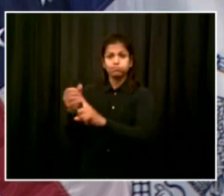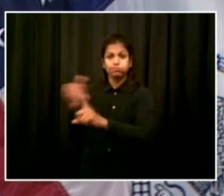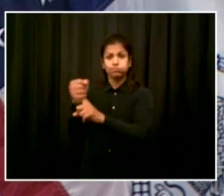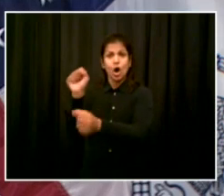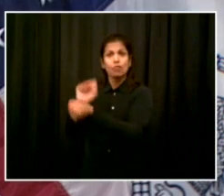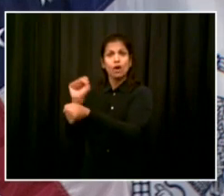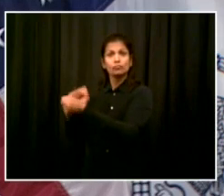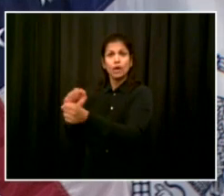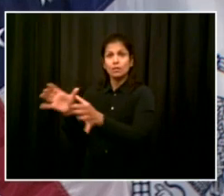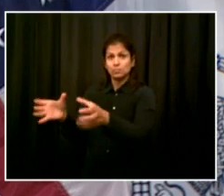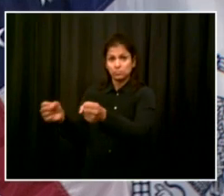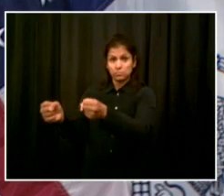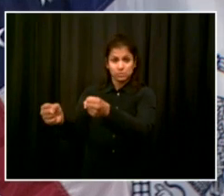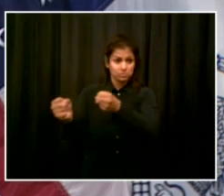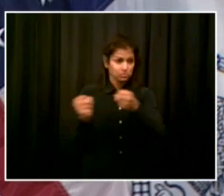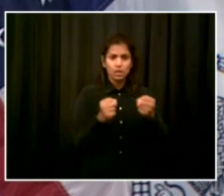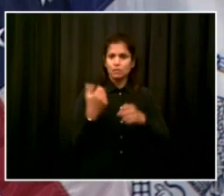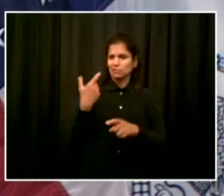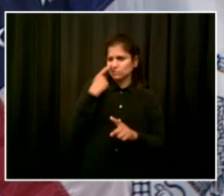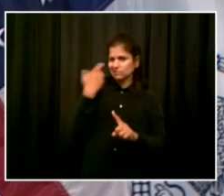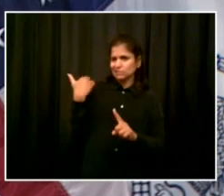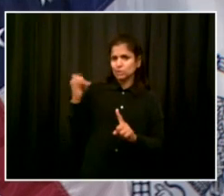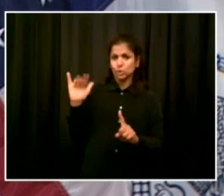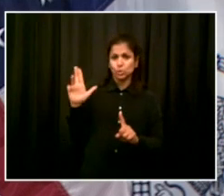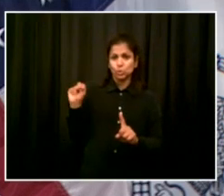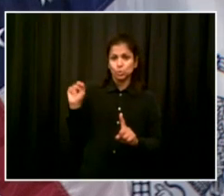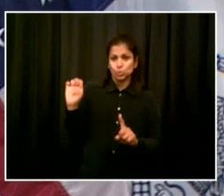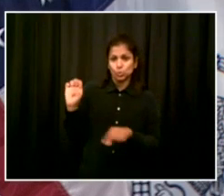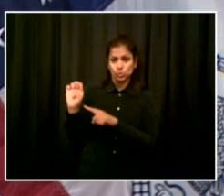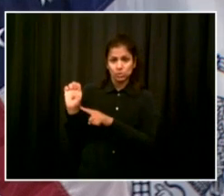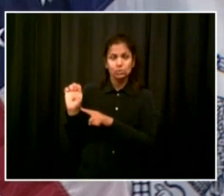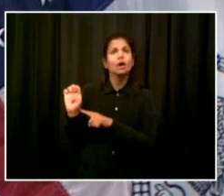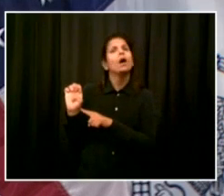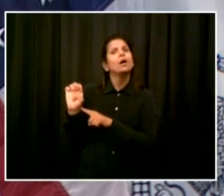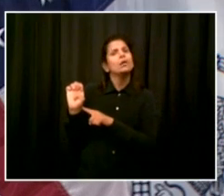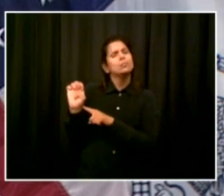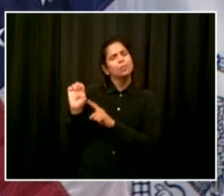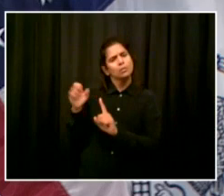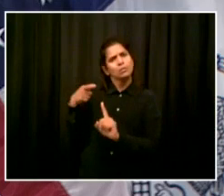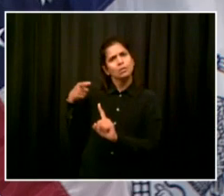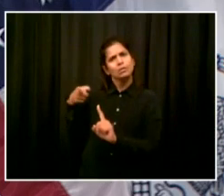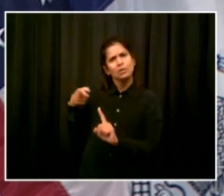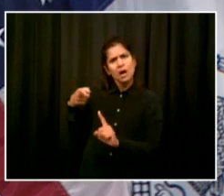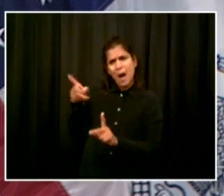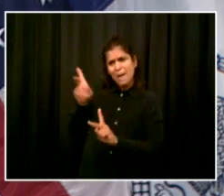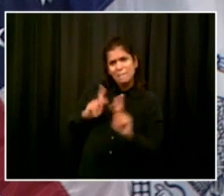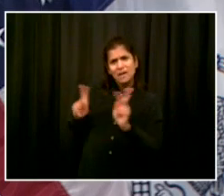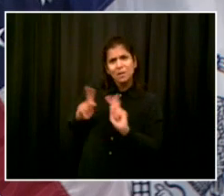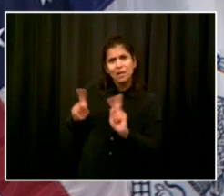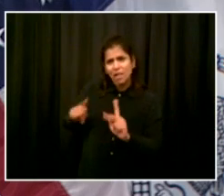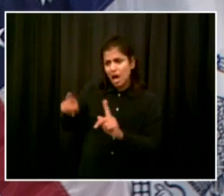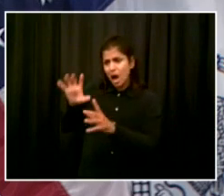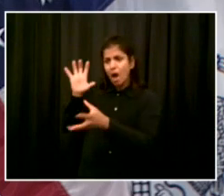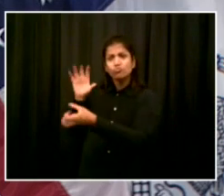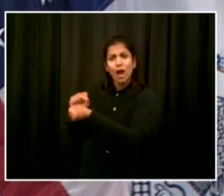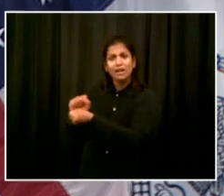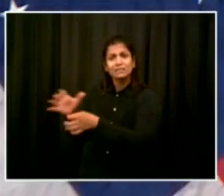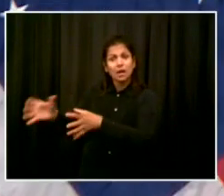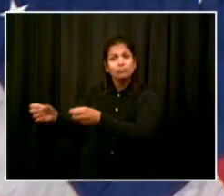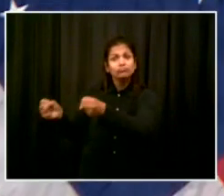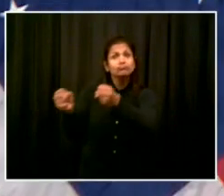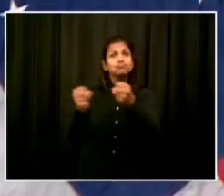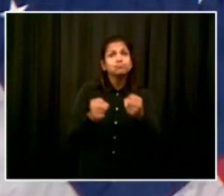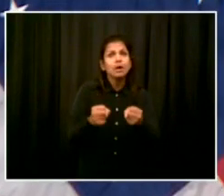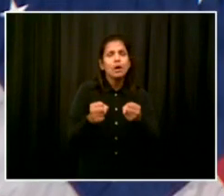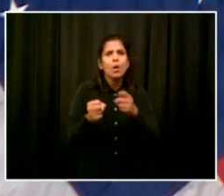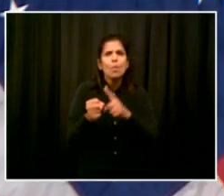led to shootings, but a lot of these folks don't actually have open cases. I have to see exactly what you're